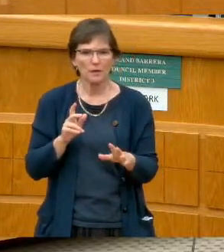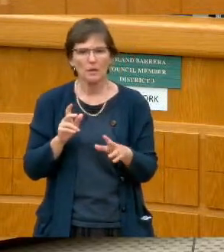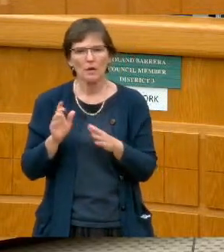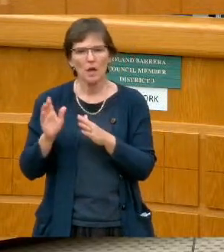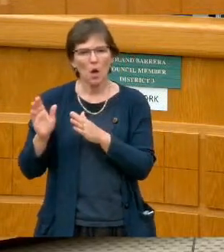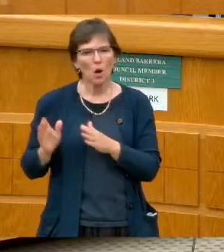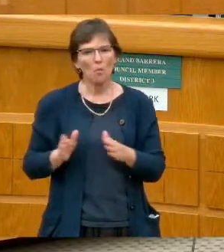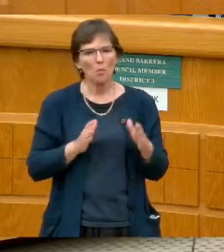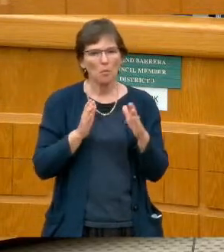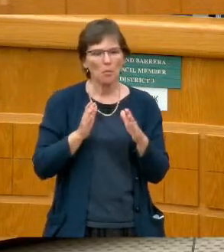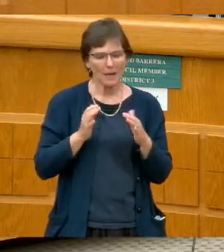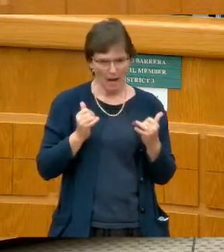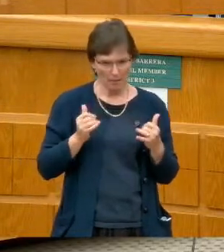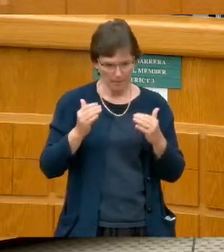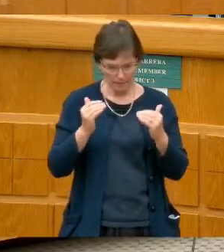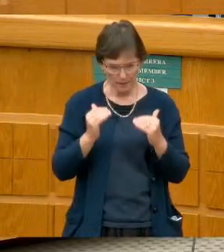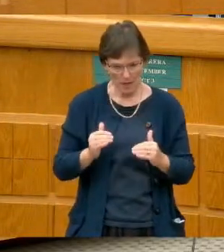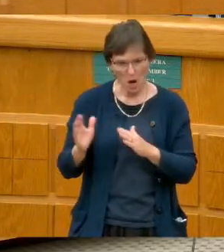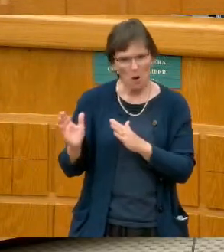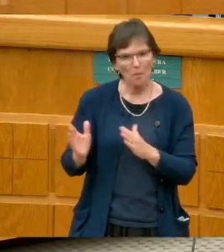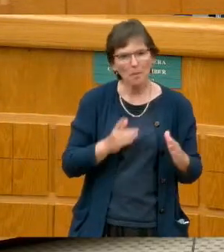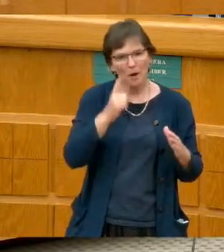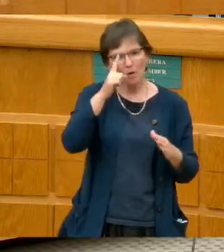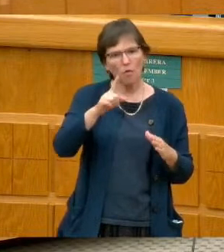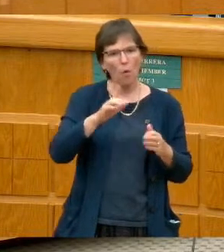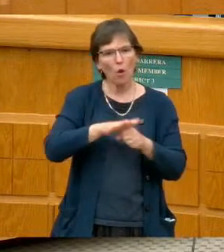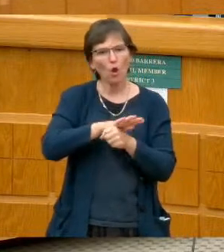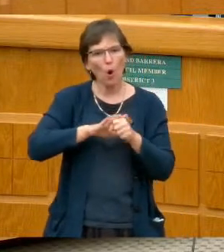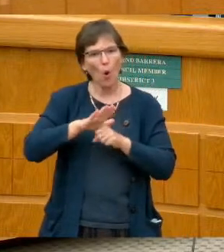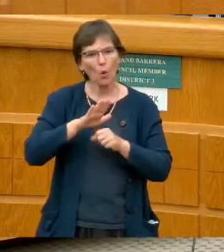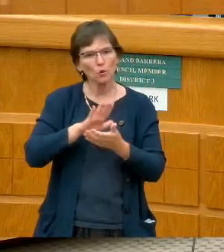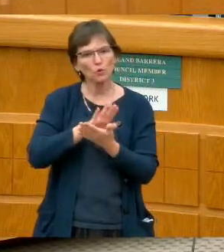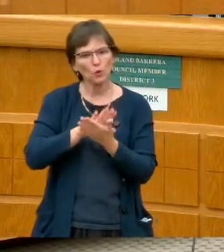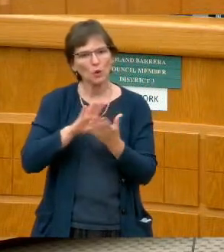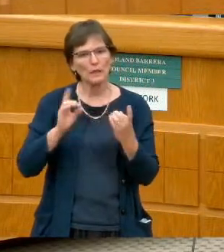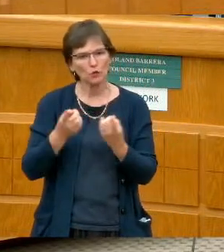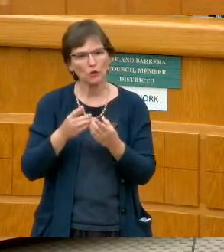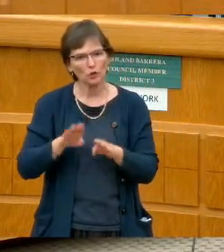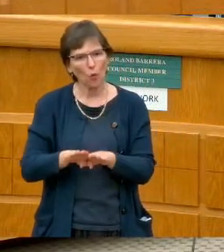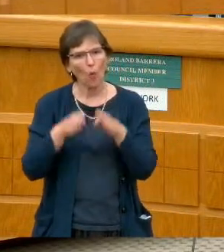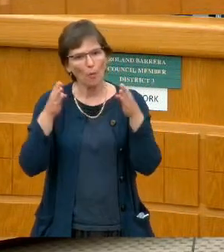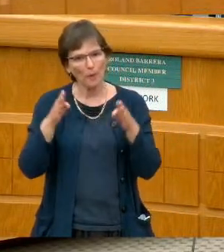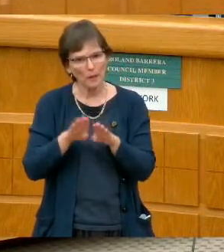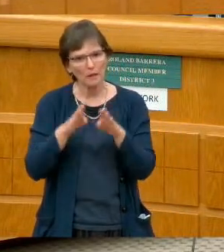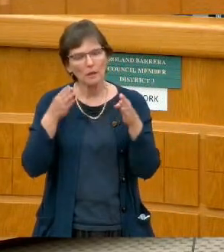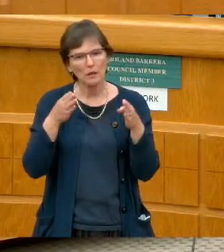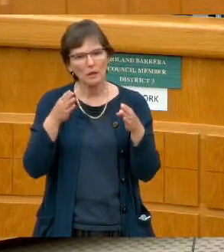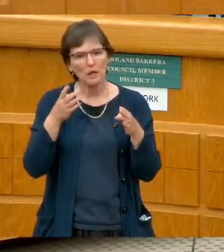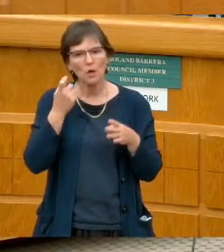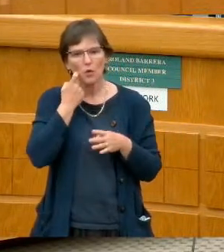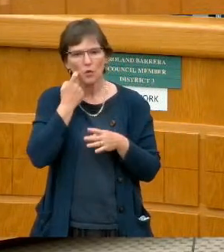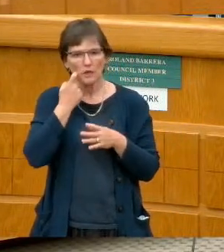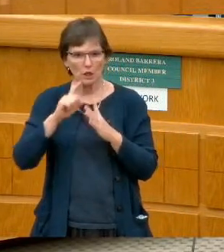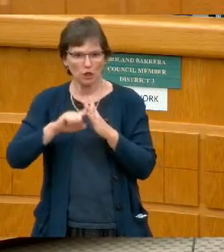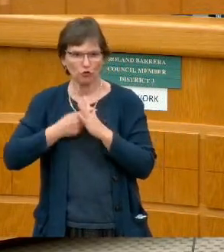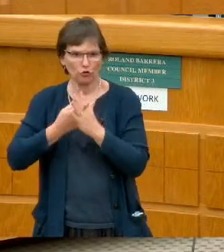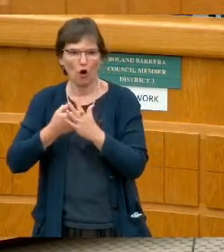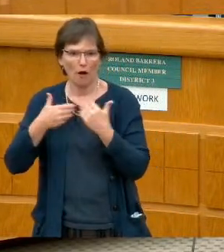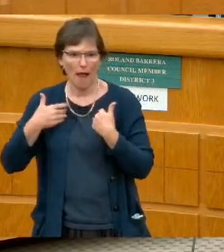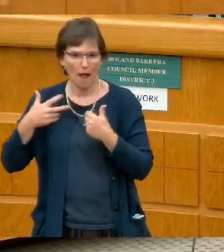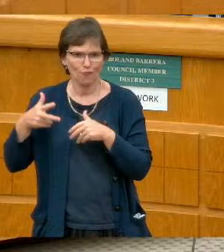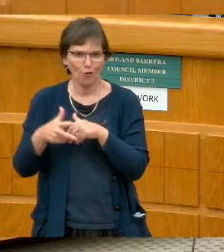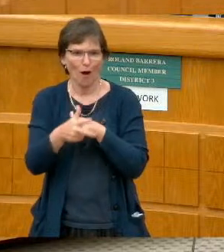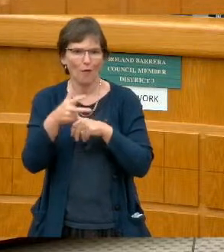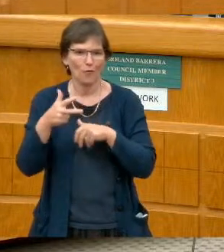different ISDs locally, the Health District has been having a series of drive-through immunization clinics. These